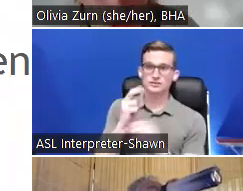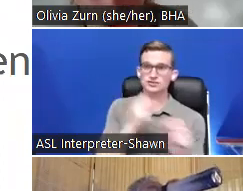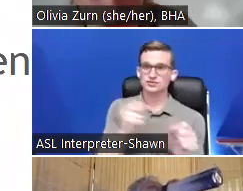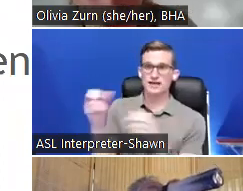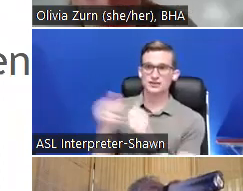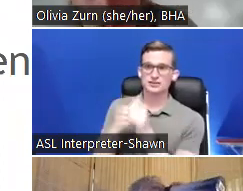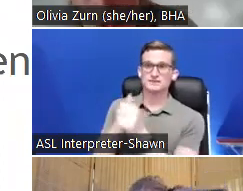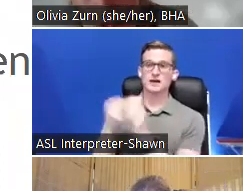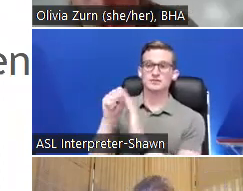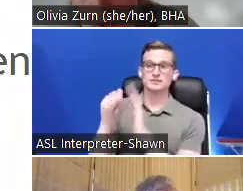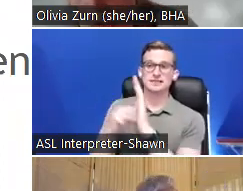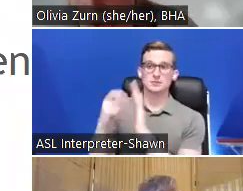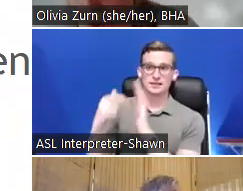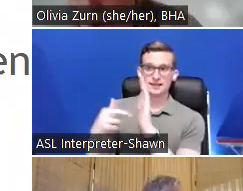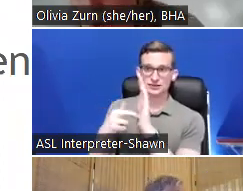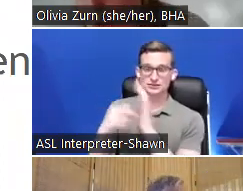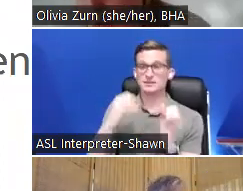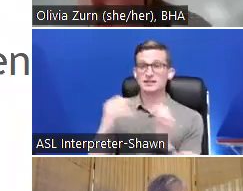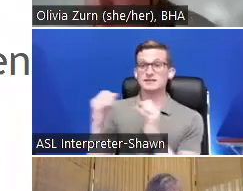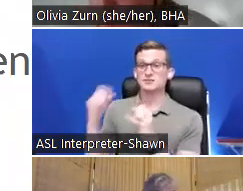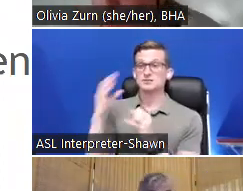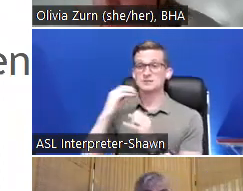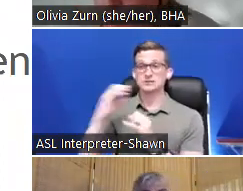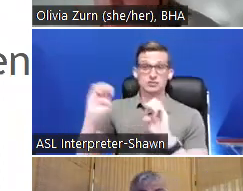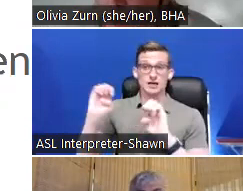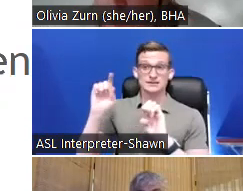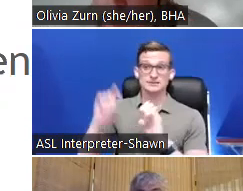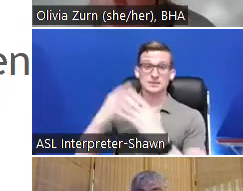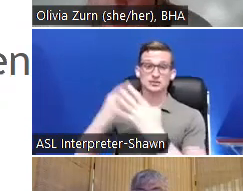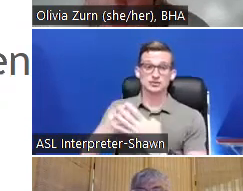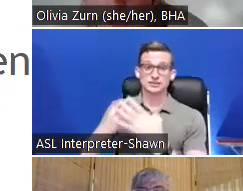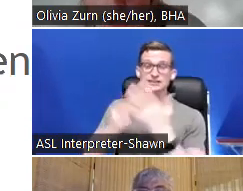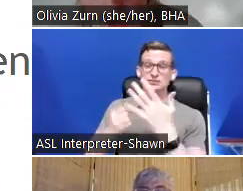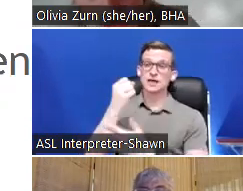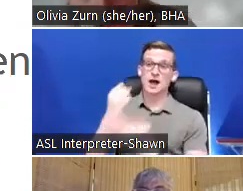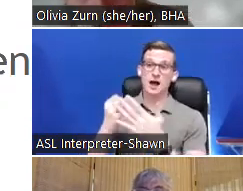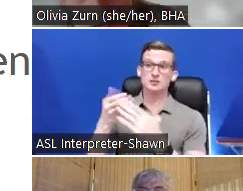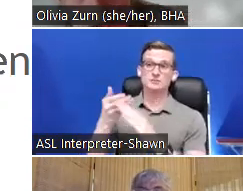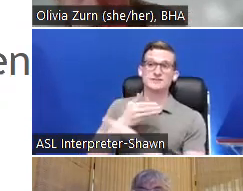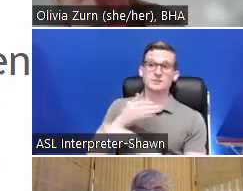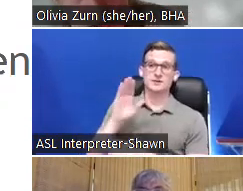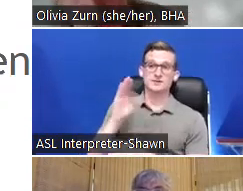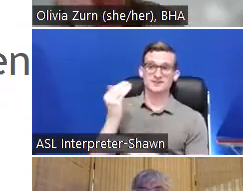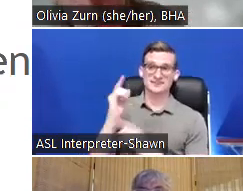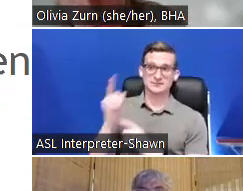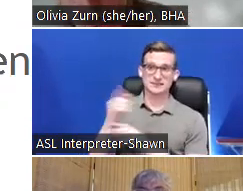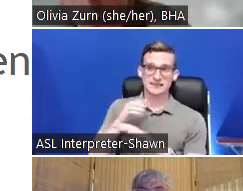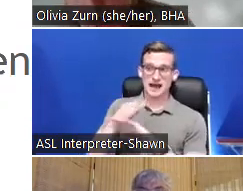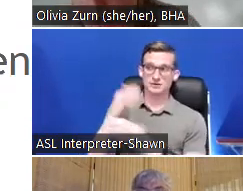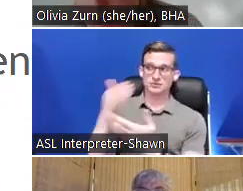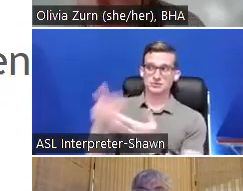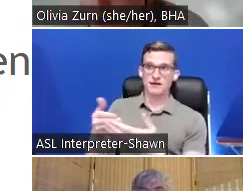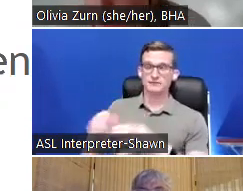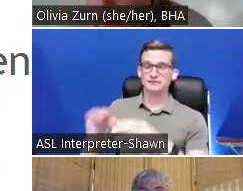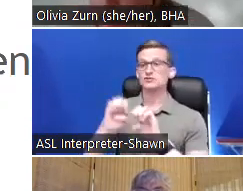in crisis must be screened and triaged within 15 minutes of arrival, and crisis assessments must be completed in full on